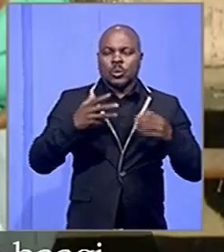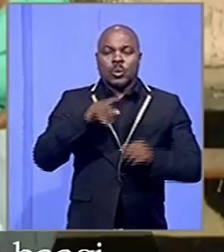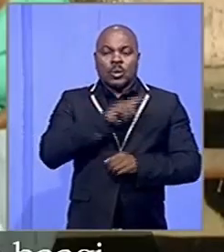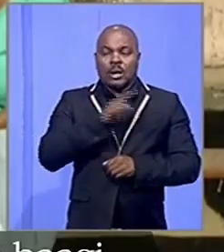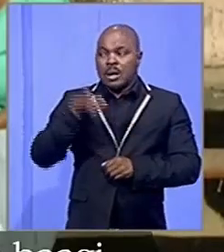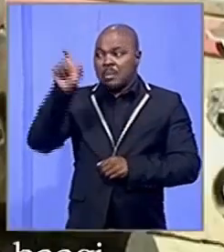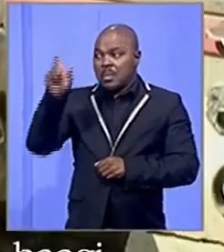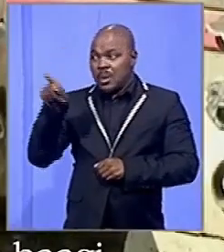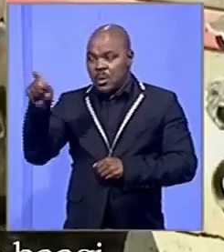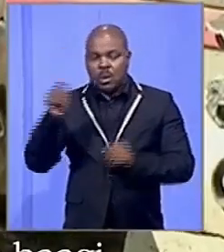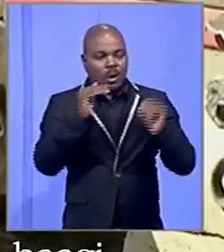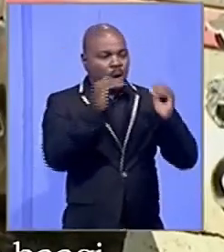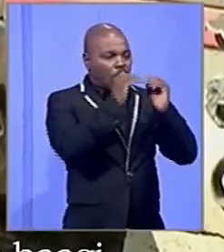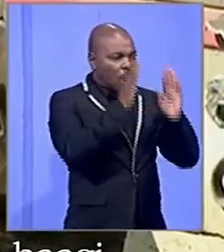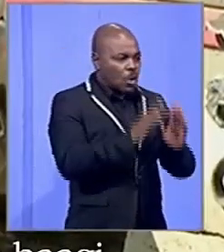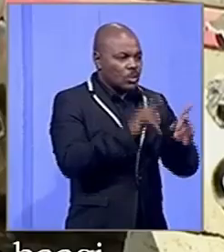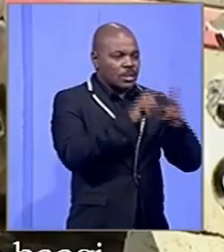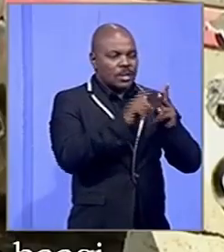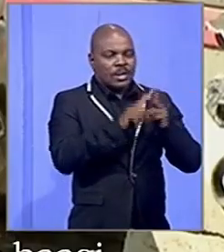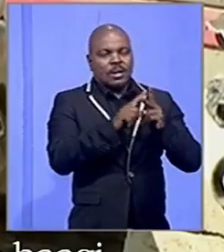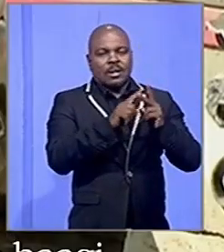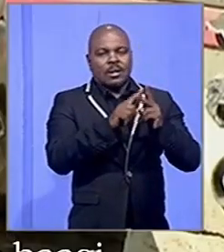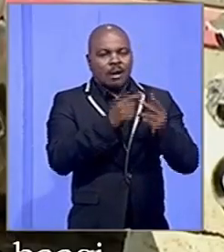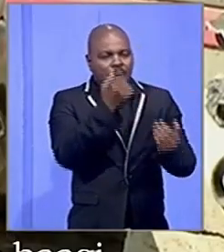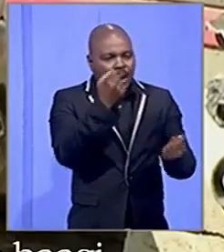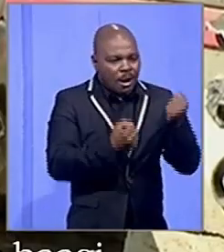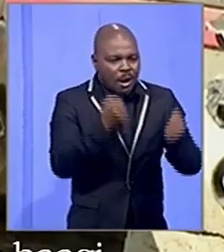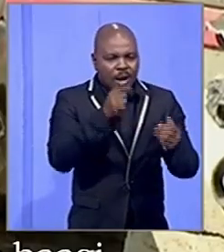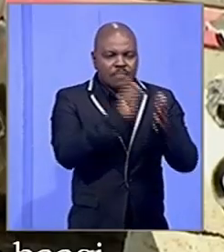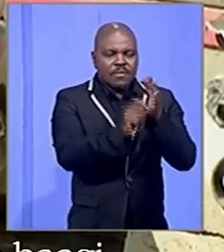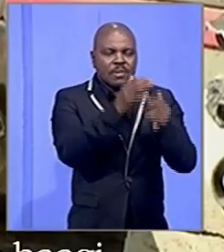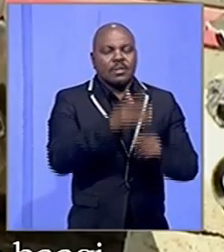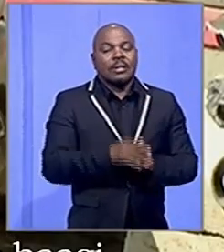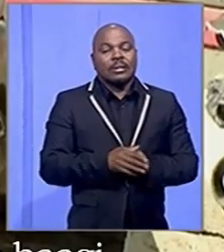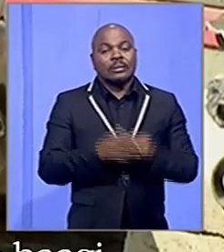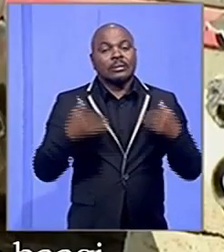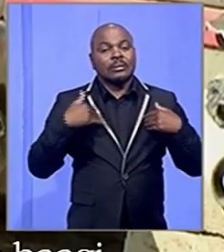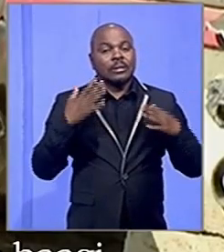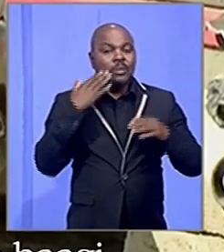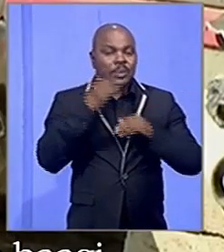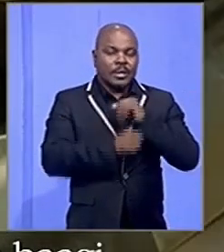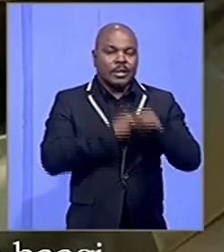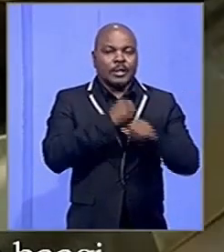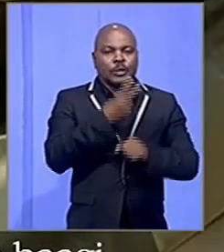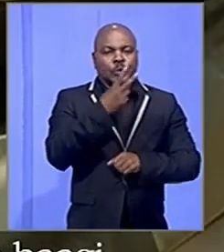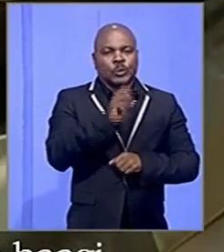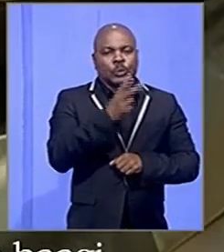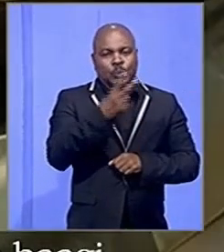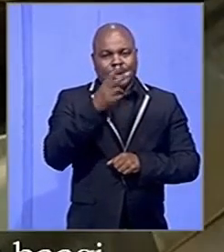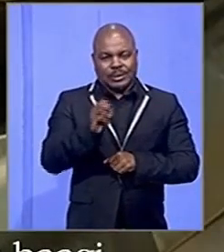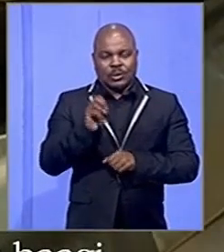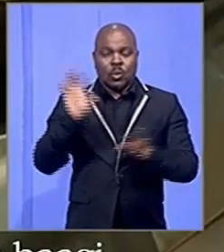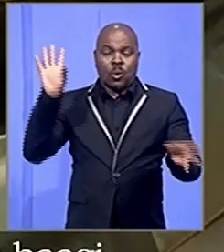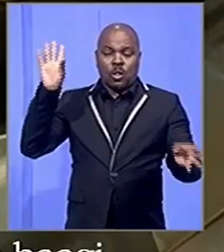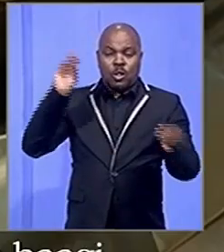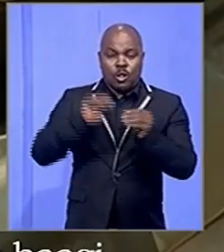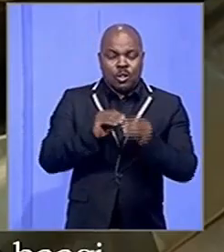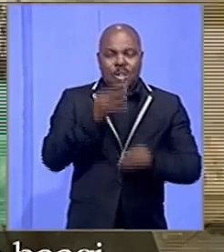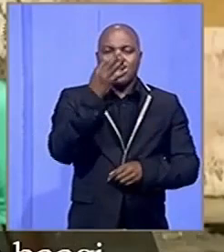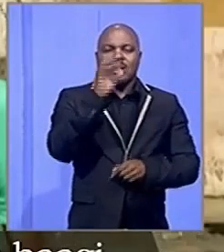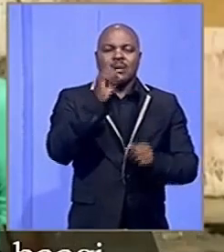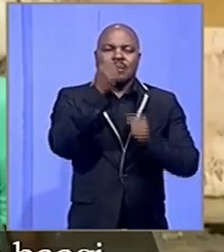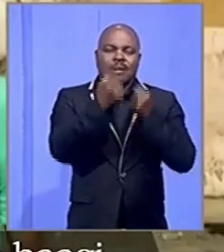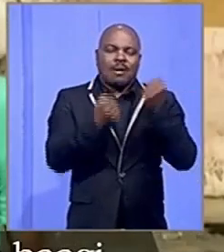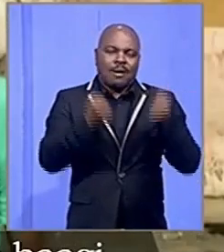tšhuma dintlo le difatanaga tša bona nakong ya bošego ba re go tloga ka ngwaga wa 2020 go šetše go fitšwe difatanaga tše